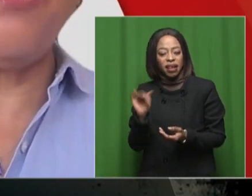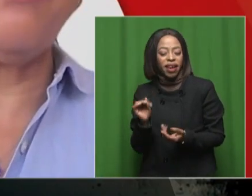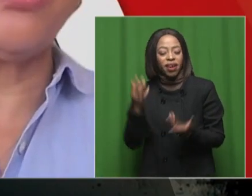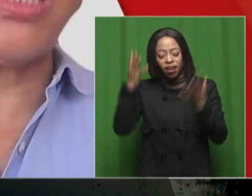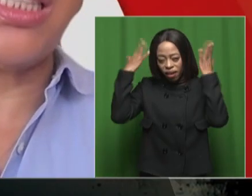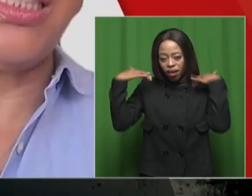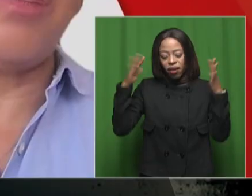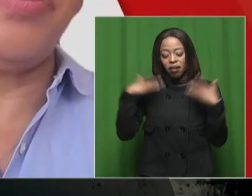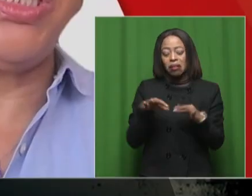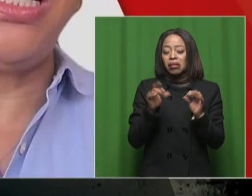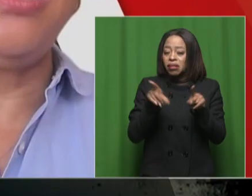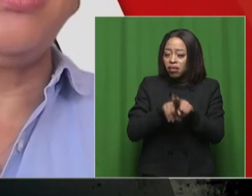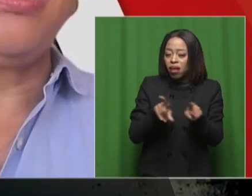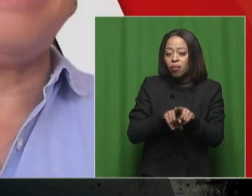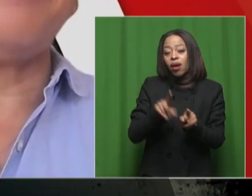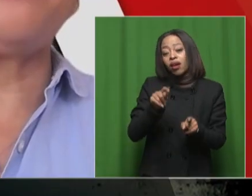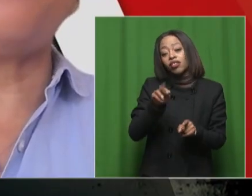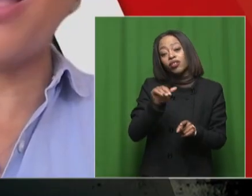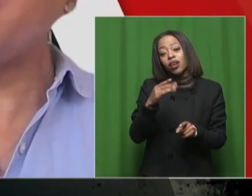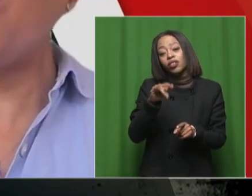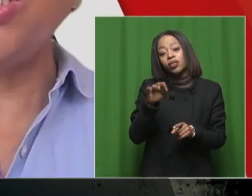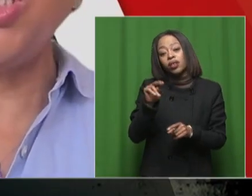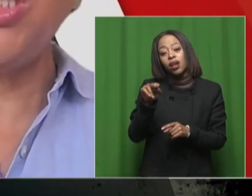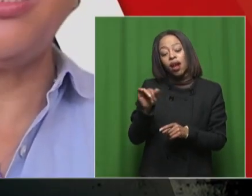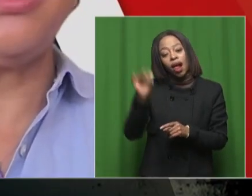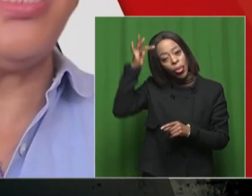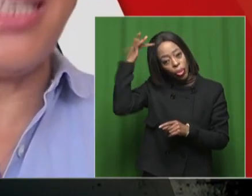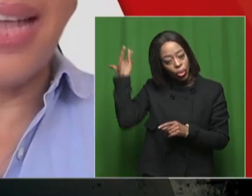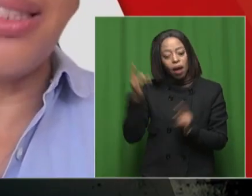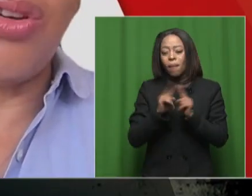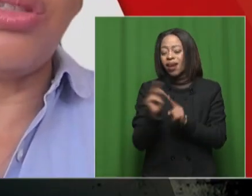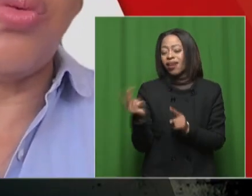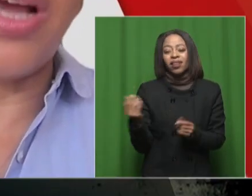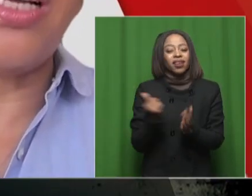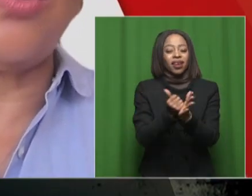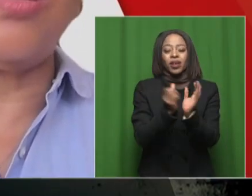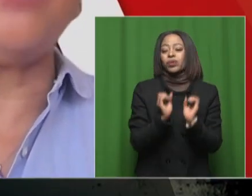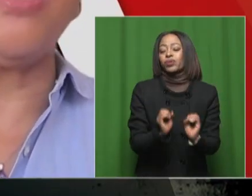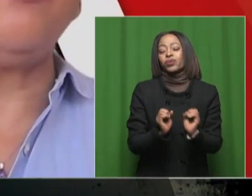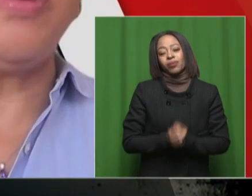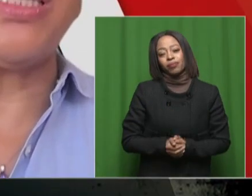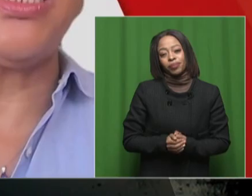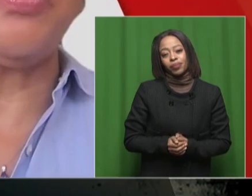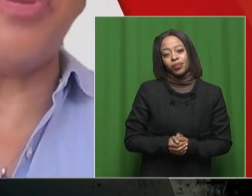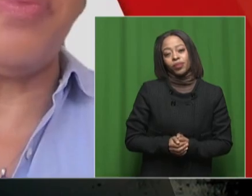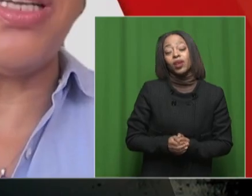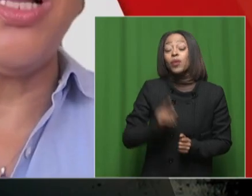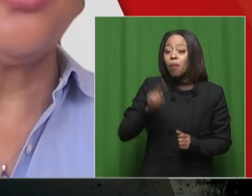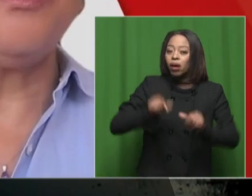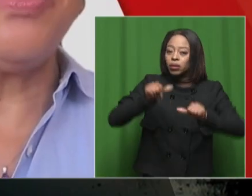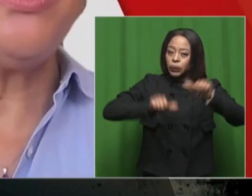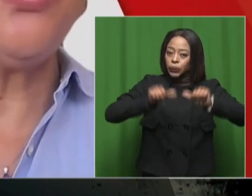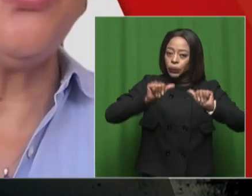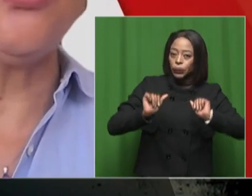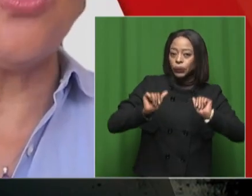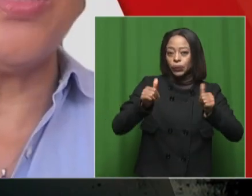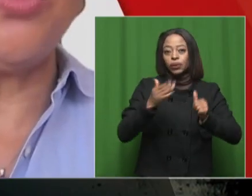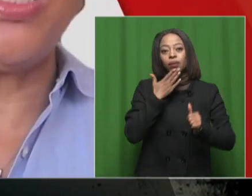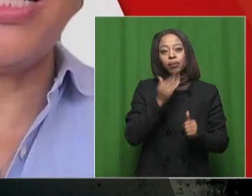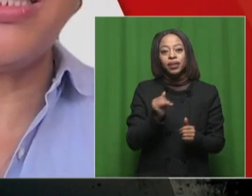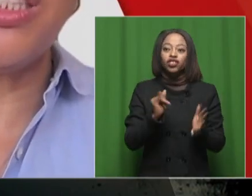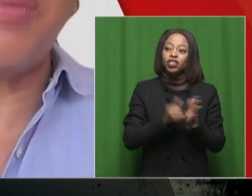very well for traction alopecia, but for other conditions, it does not work at all, and you have to be assessed properly. So please do not